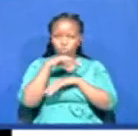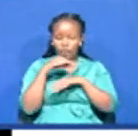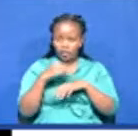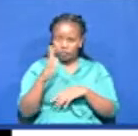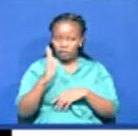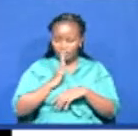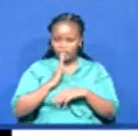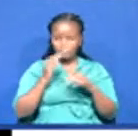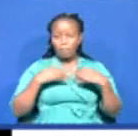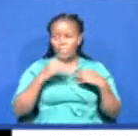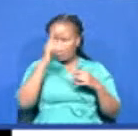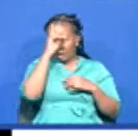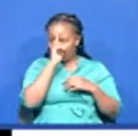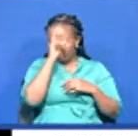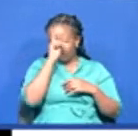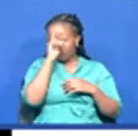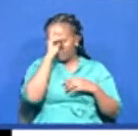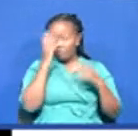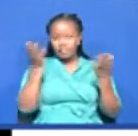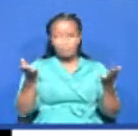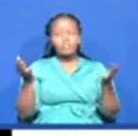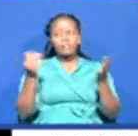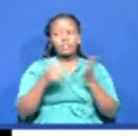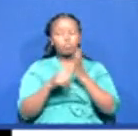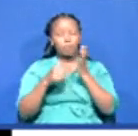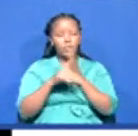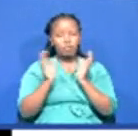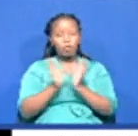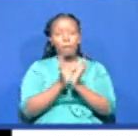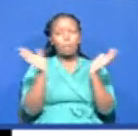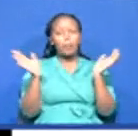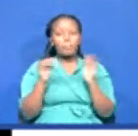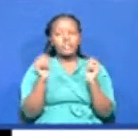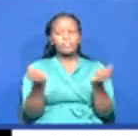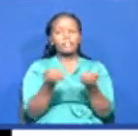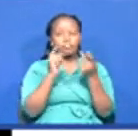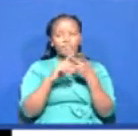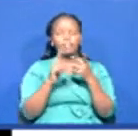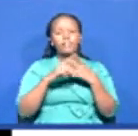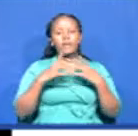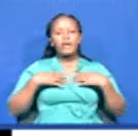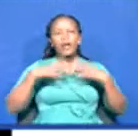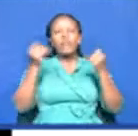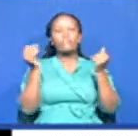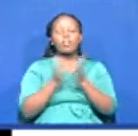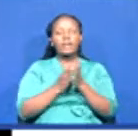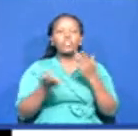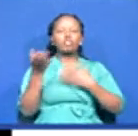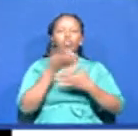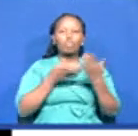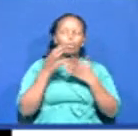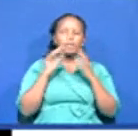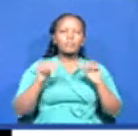serious implications that for public safety, public health, and economic stability in this country.